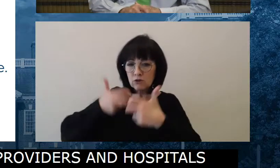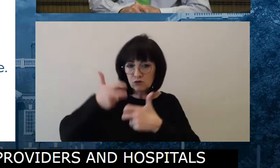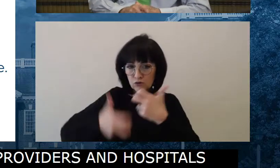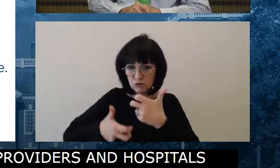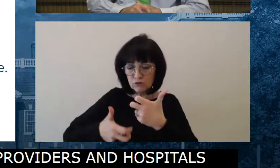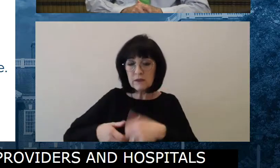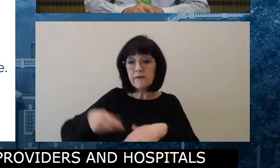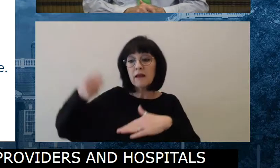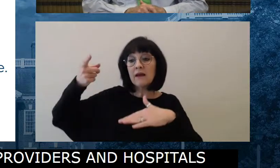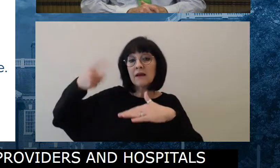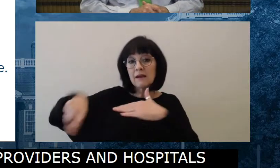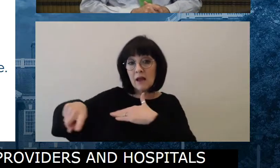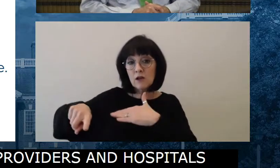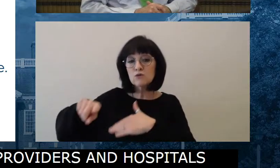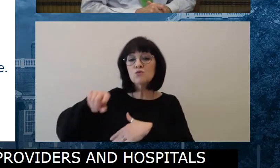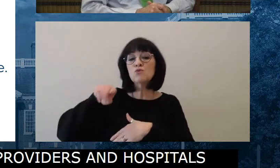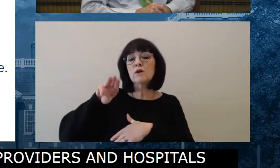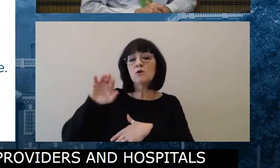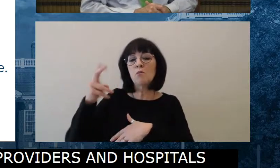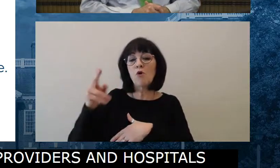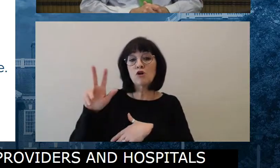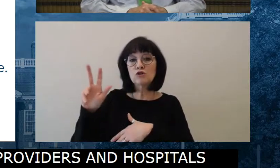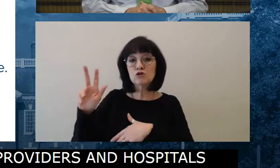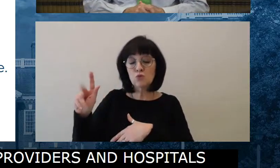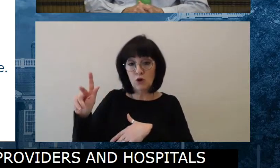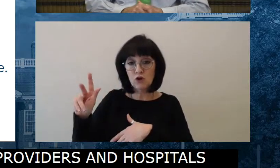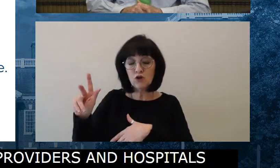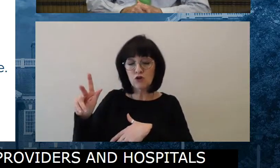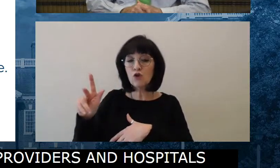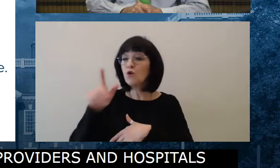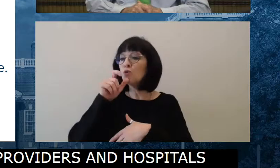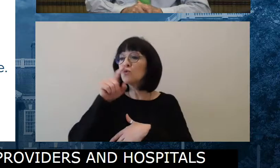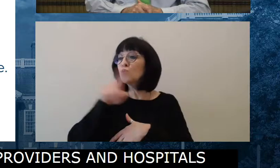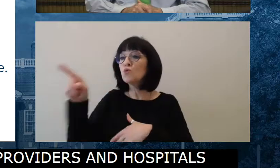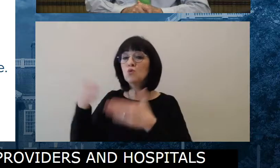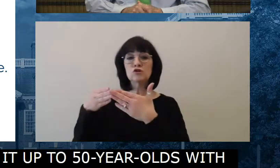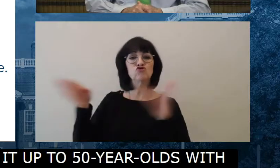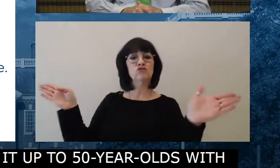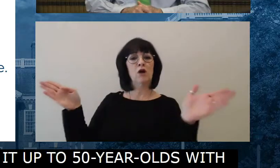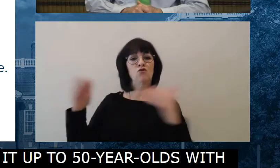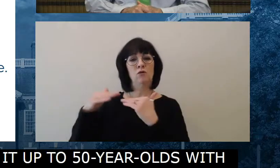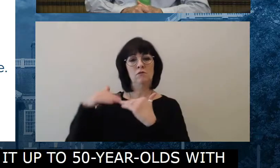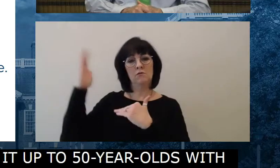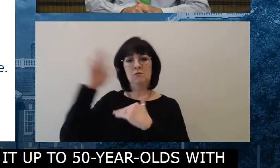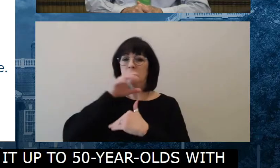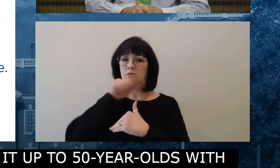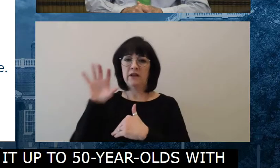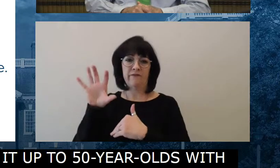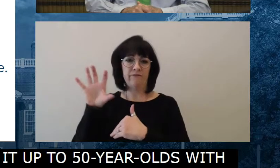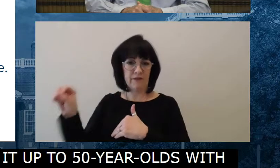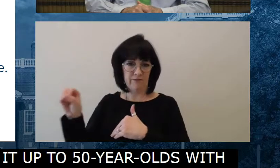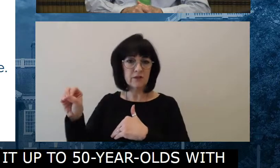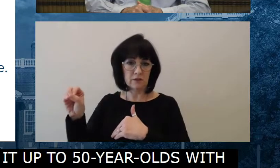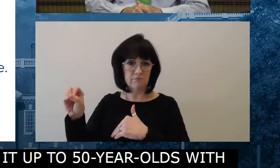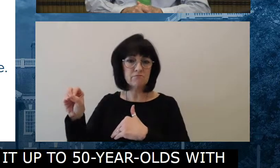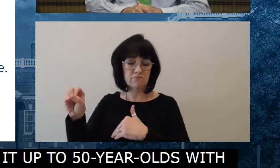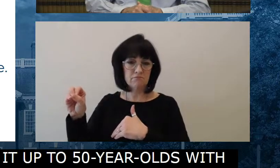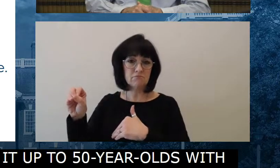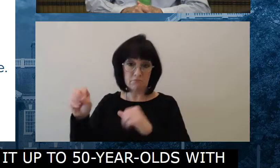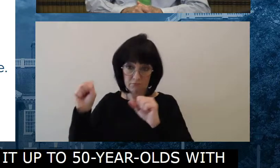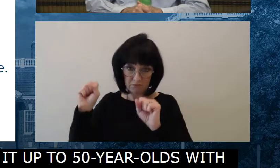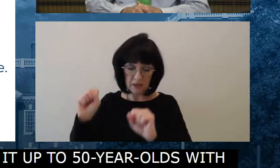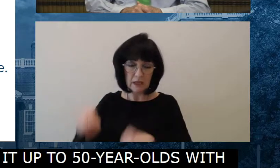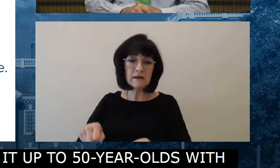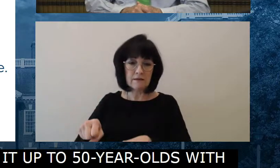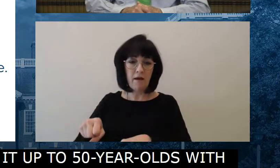and older, and then signing up starting on the 23rd to get in for state-run